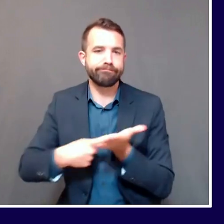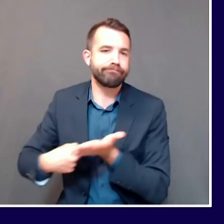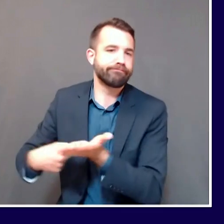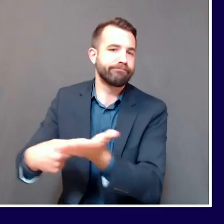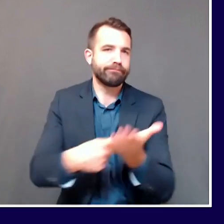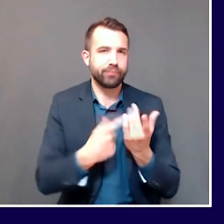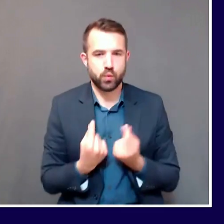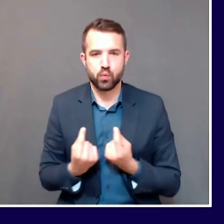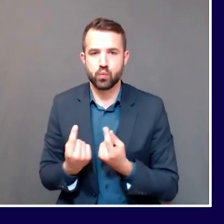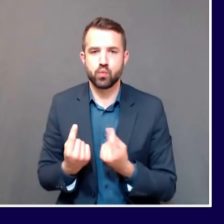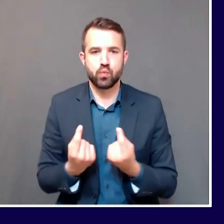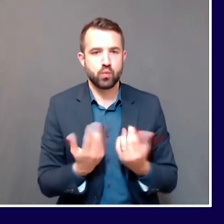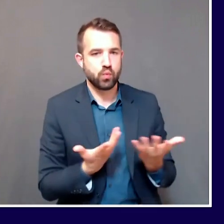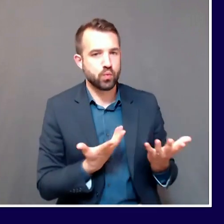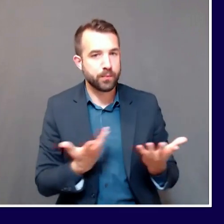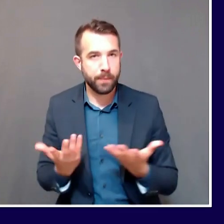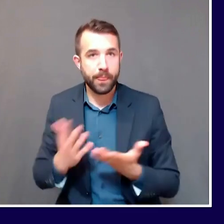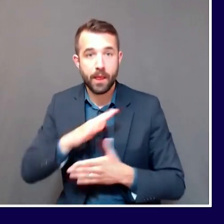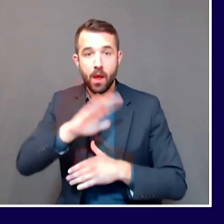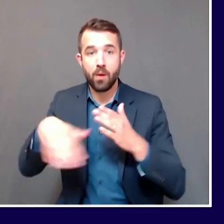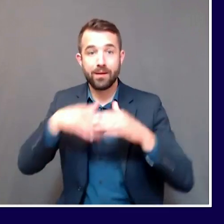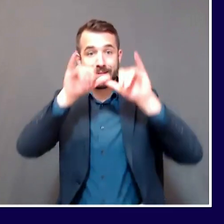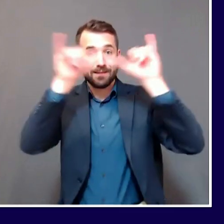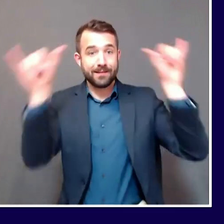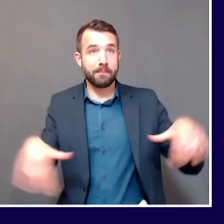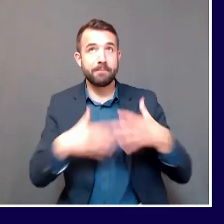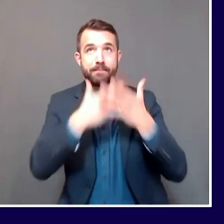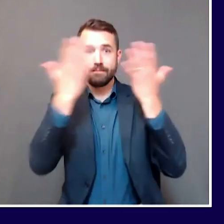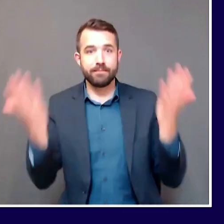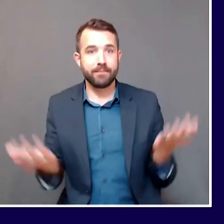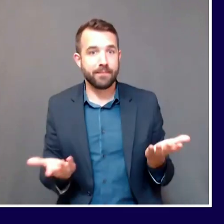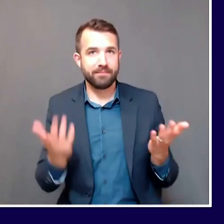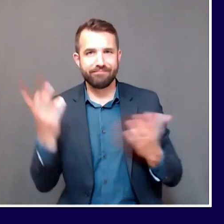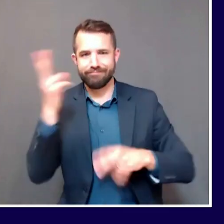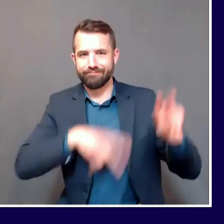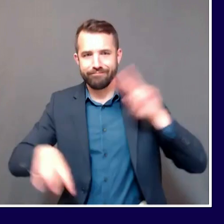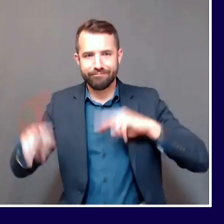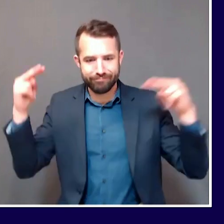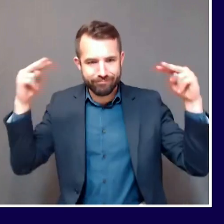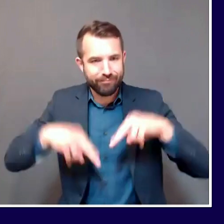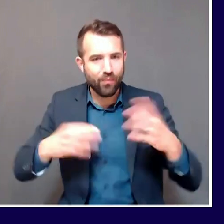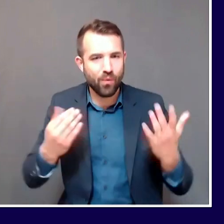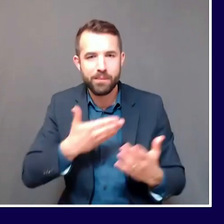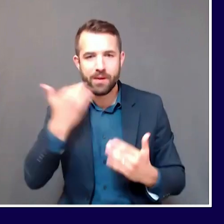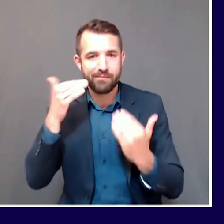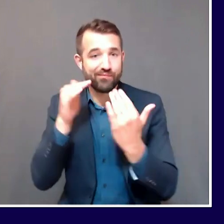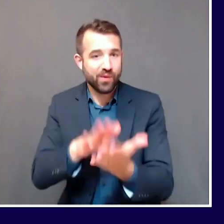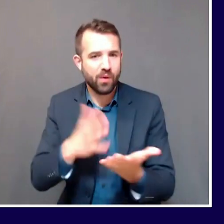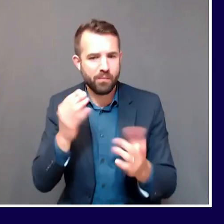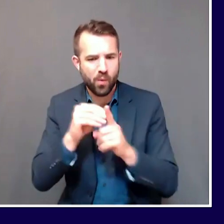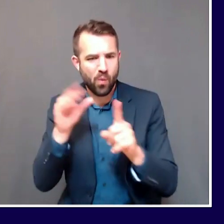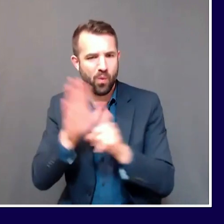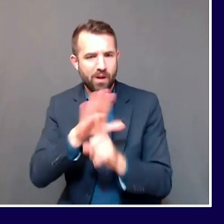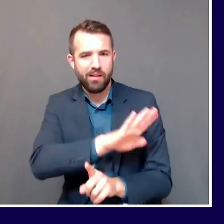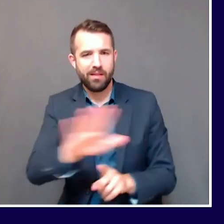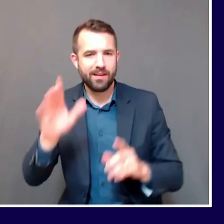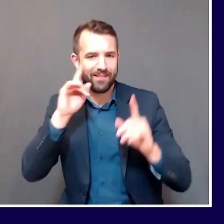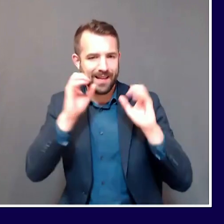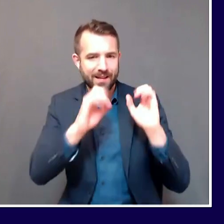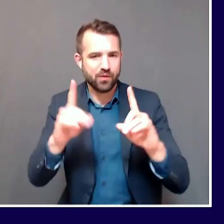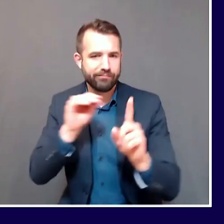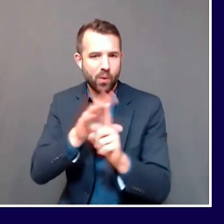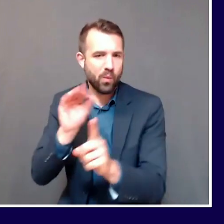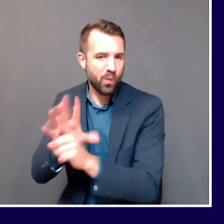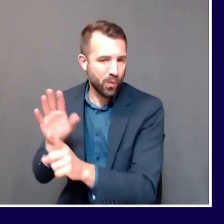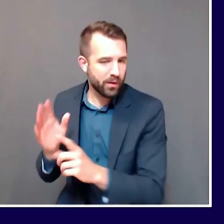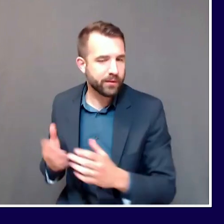system. Number one, for COVID-19, looking at how we can better educate people to protect themselves, to protect their neighbors, to protect